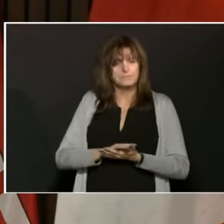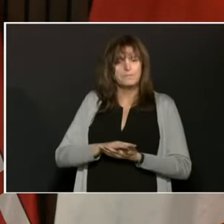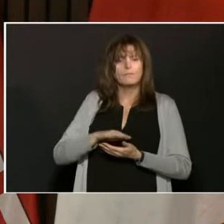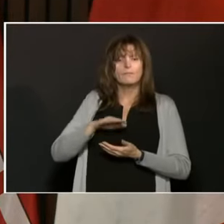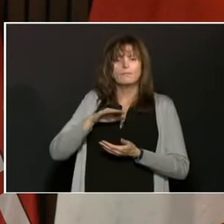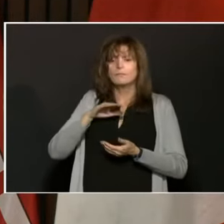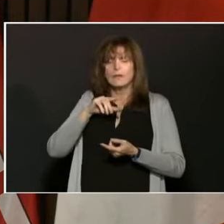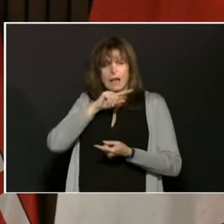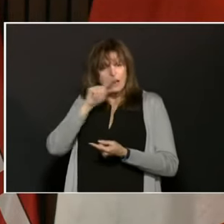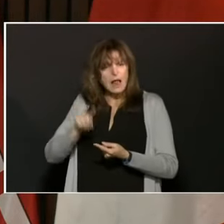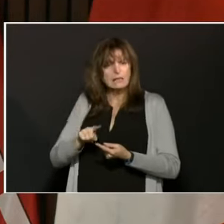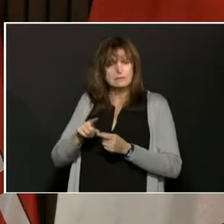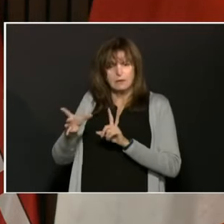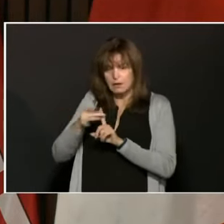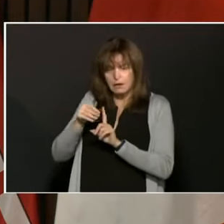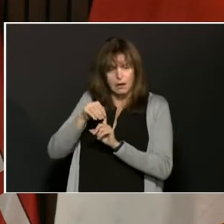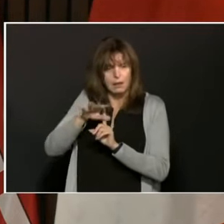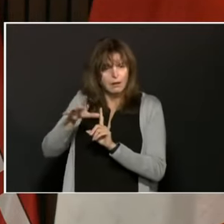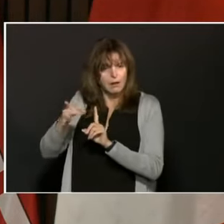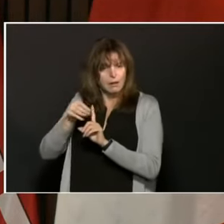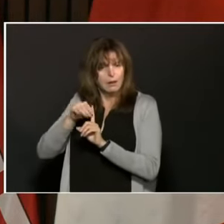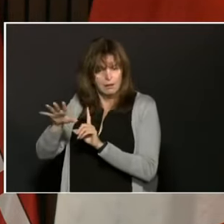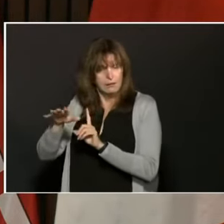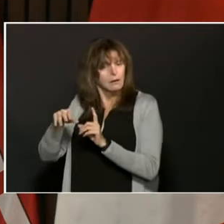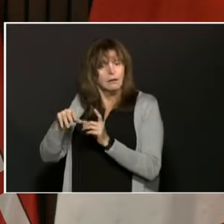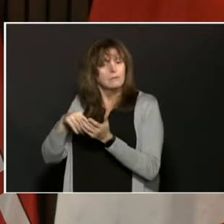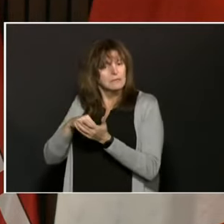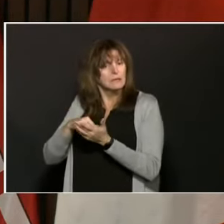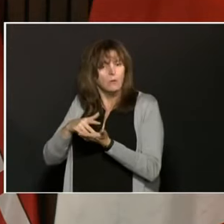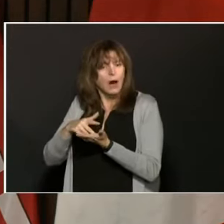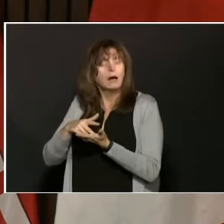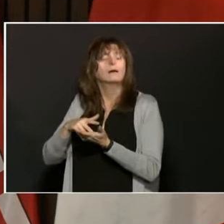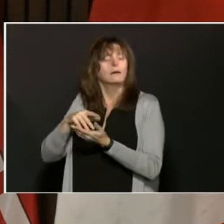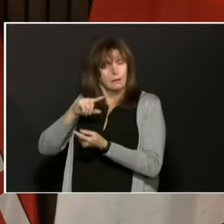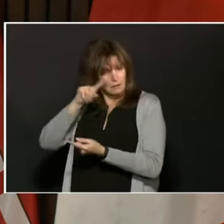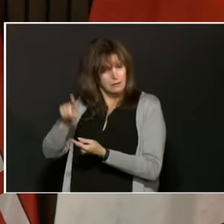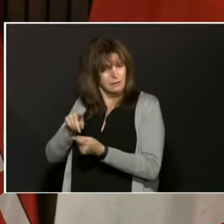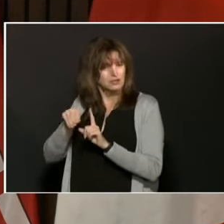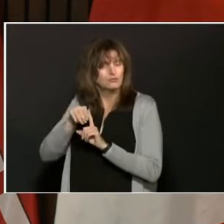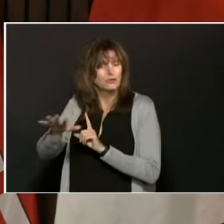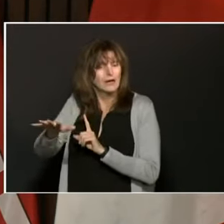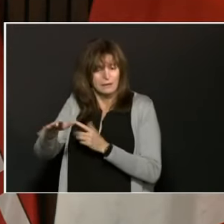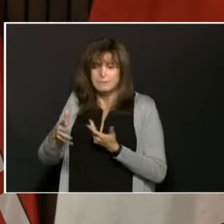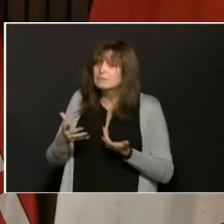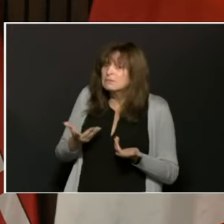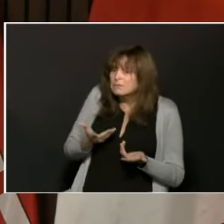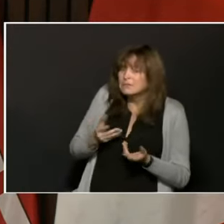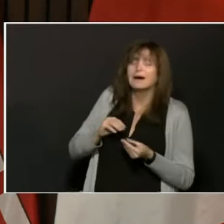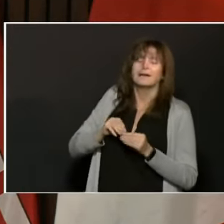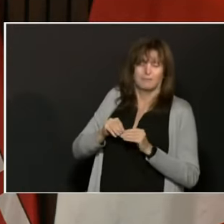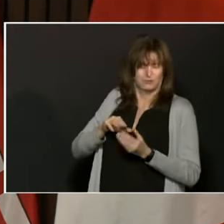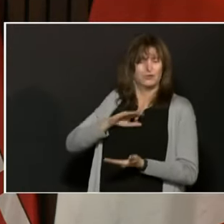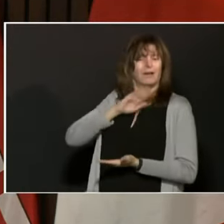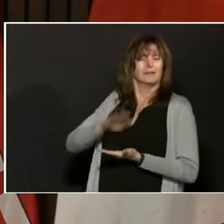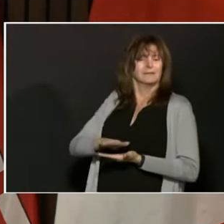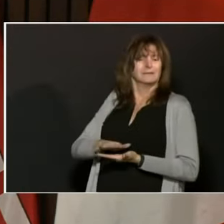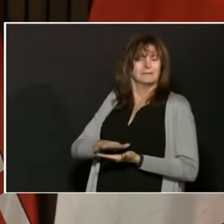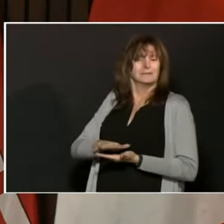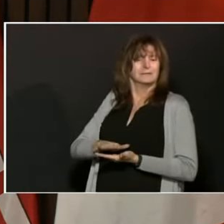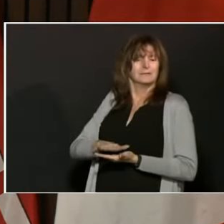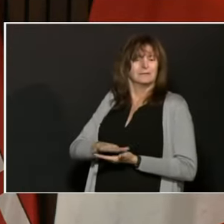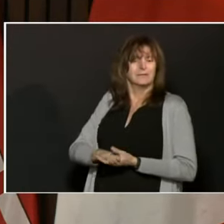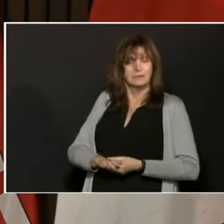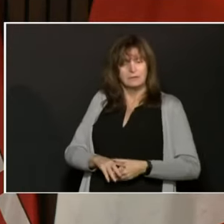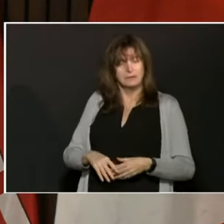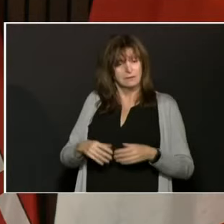infected, you reduce the spread of the disease, and that number will come down substantially. But right now, it's just fluctuating up and down, just on either side